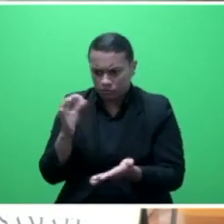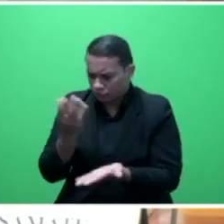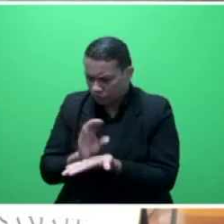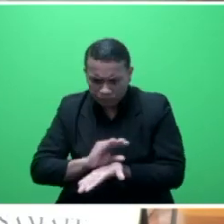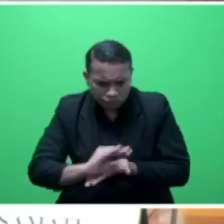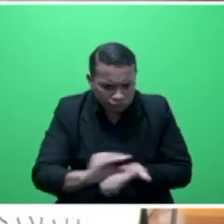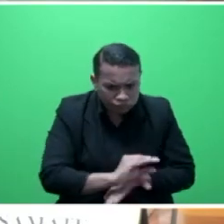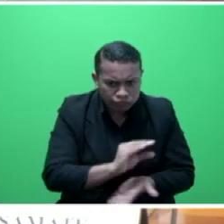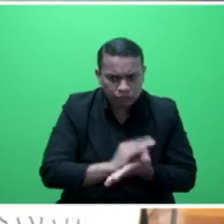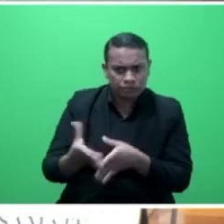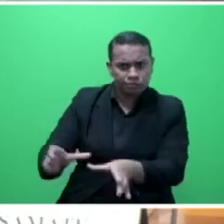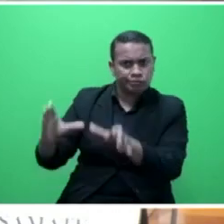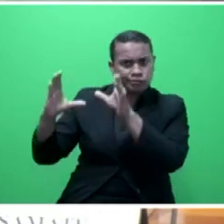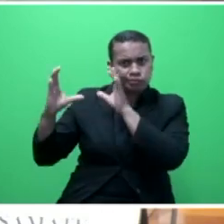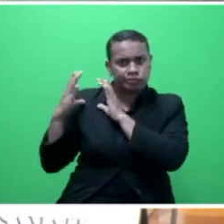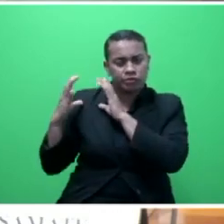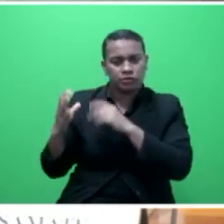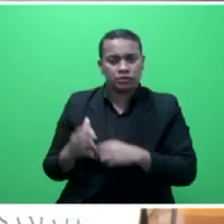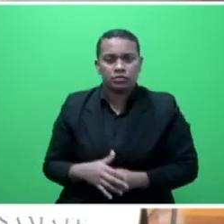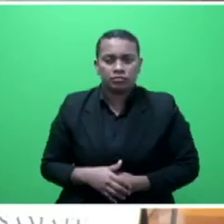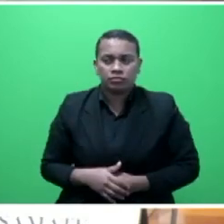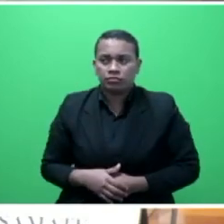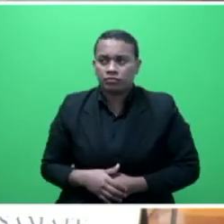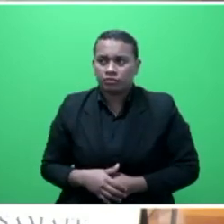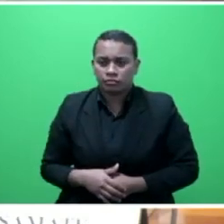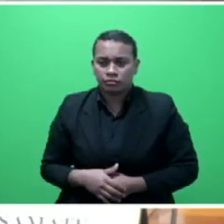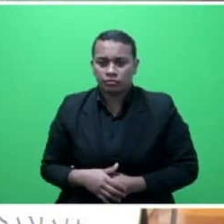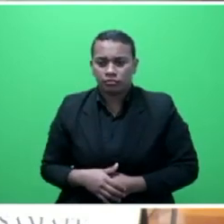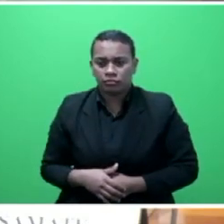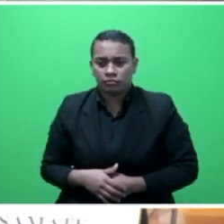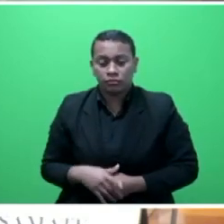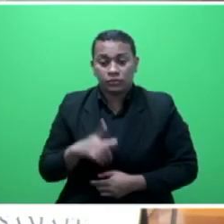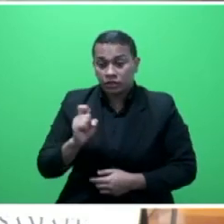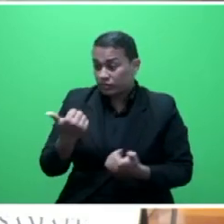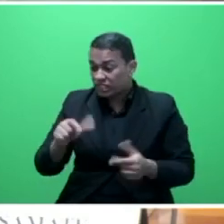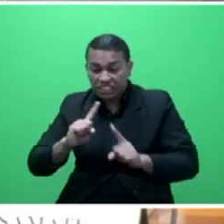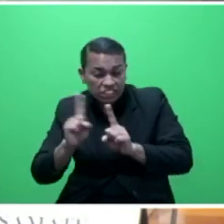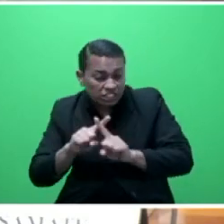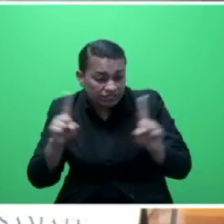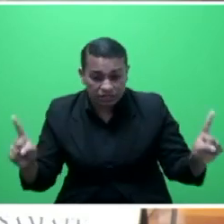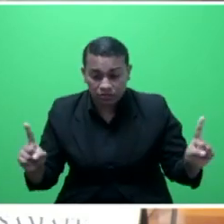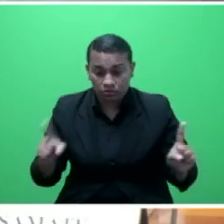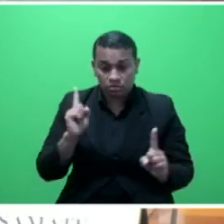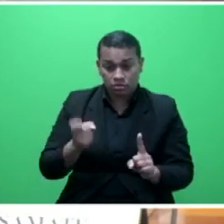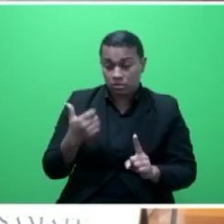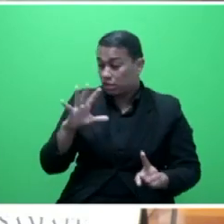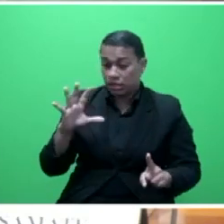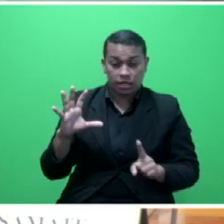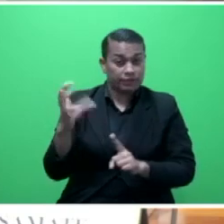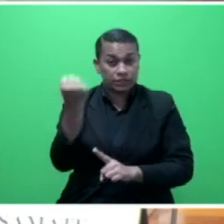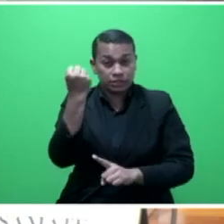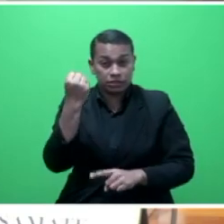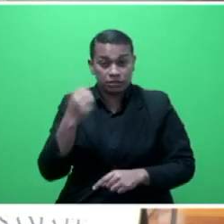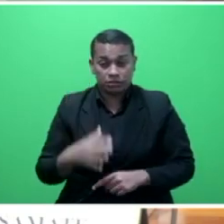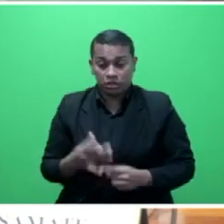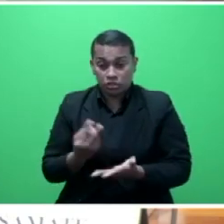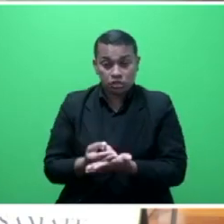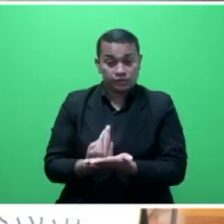burdens. Mr. Speaker, sir, the difference maker for any successful relief effort is a reliable delivery